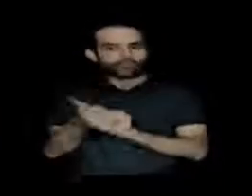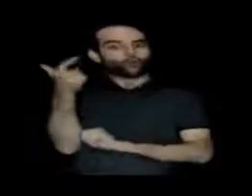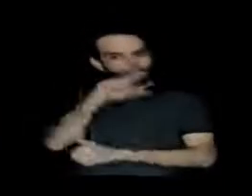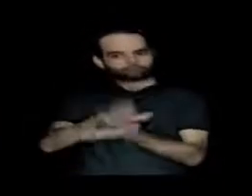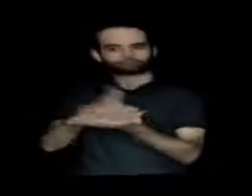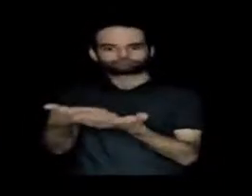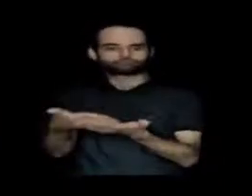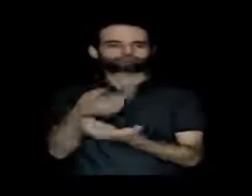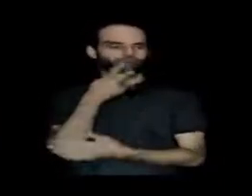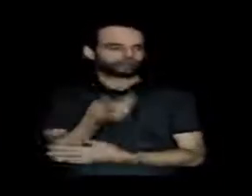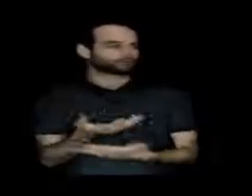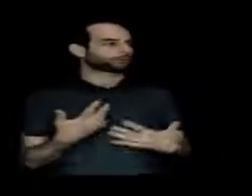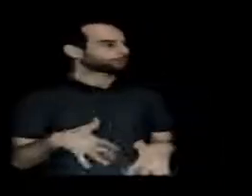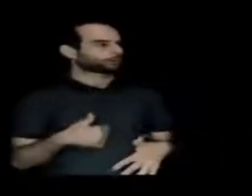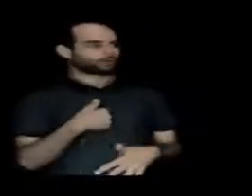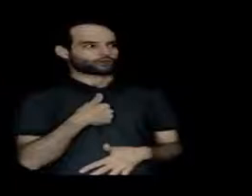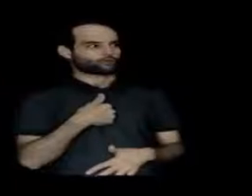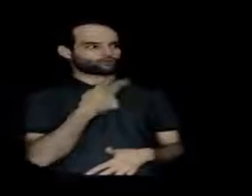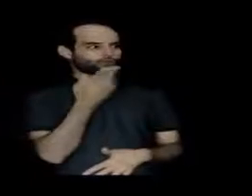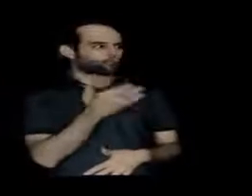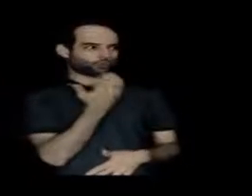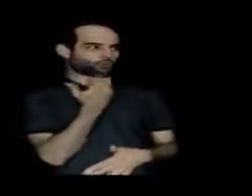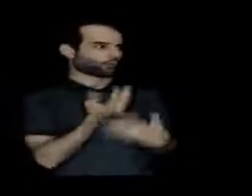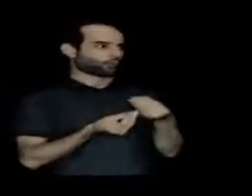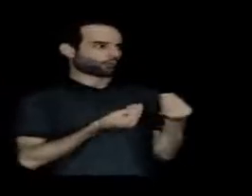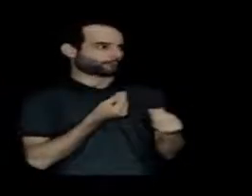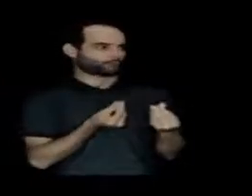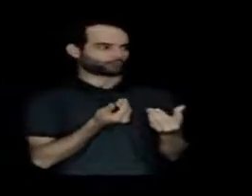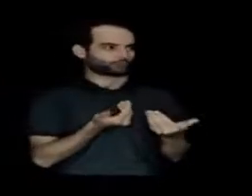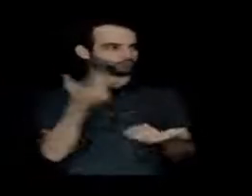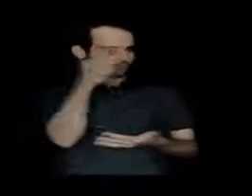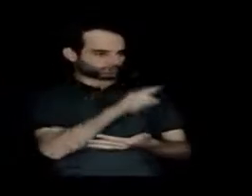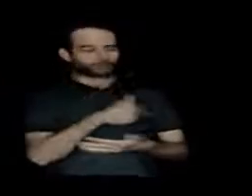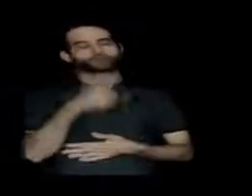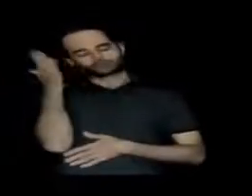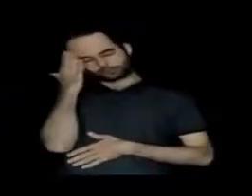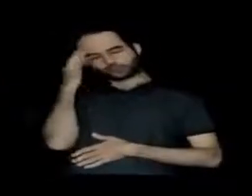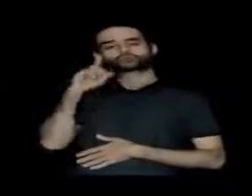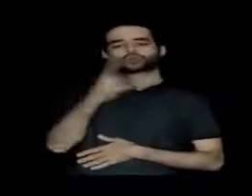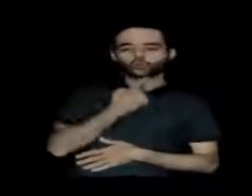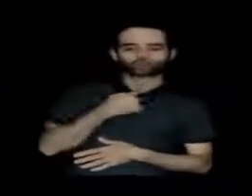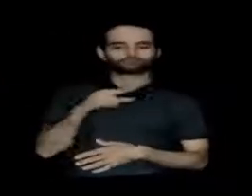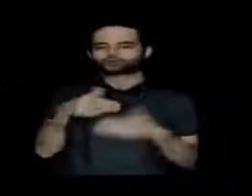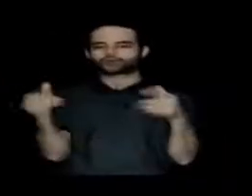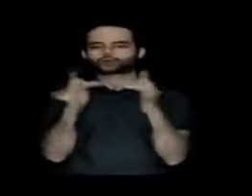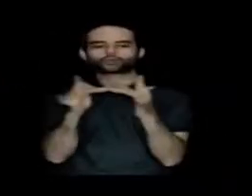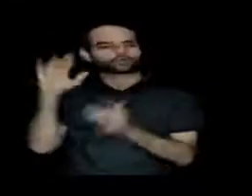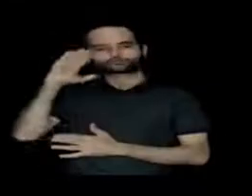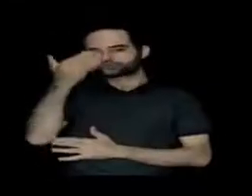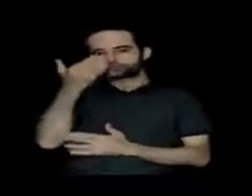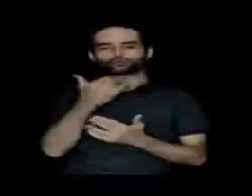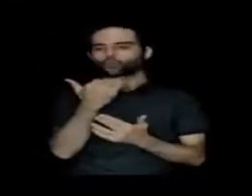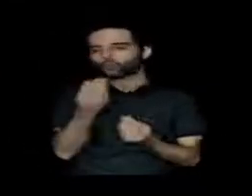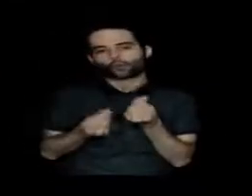teacher coordinator of the internship. It was a bit difficult because we worked with a number of